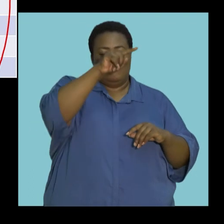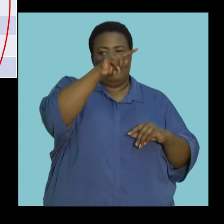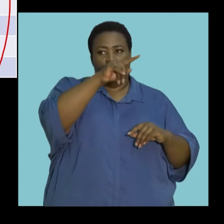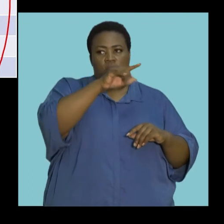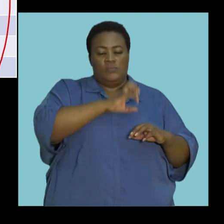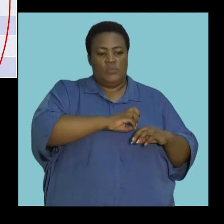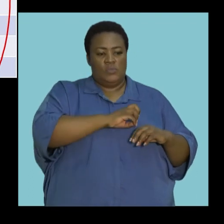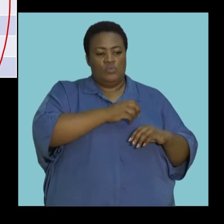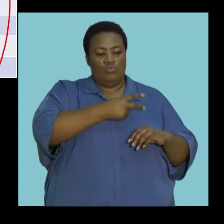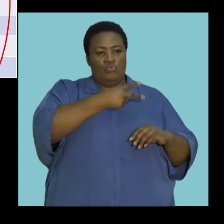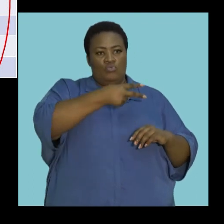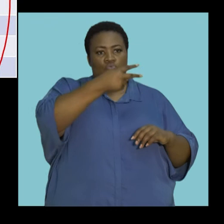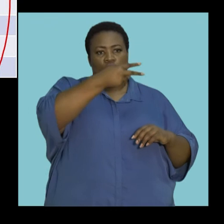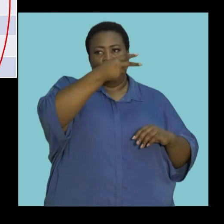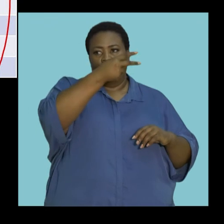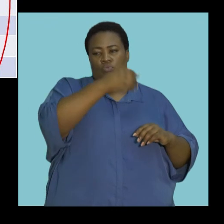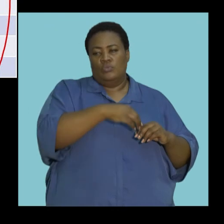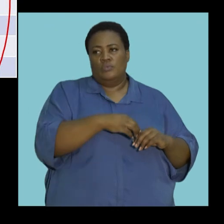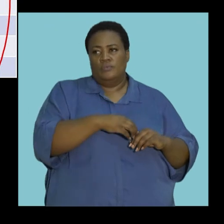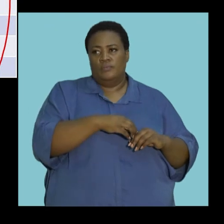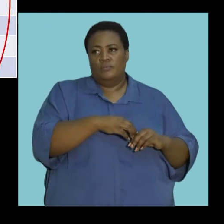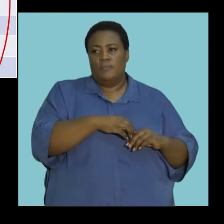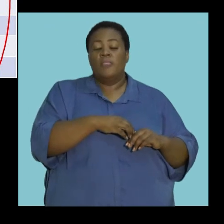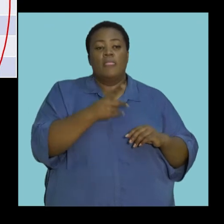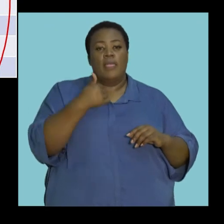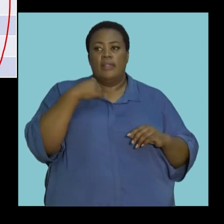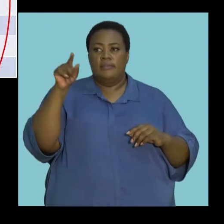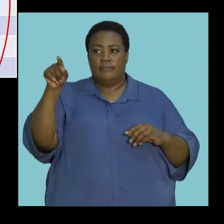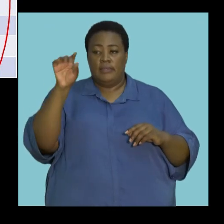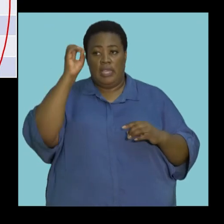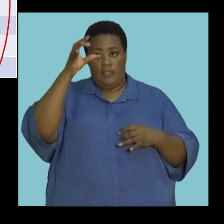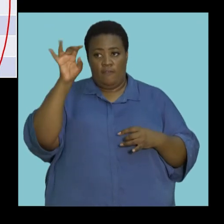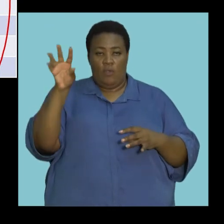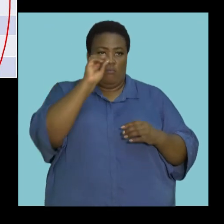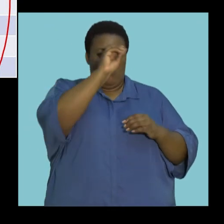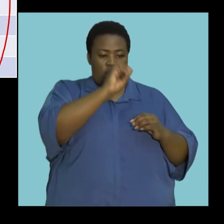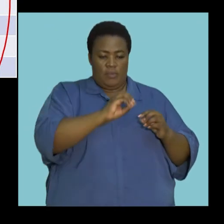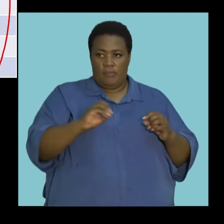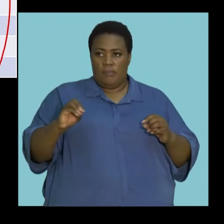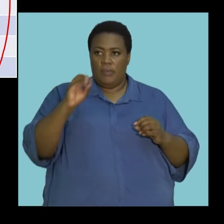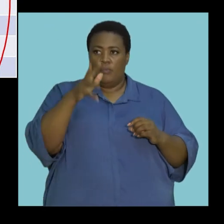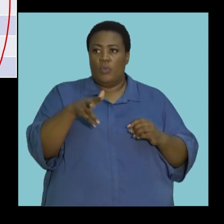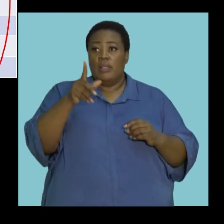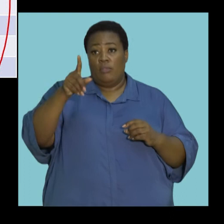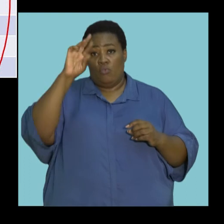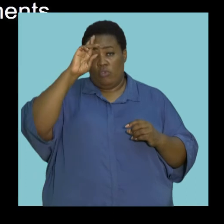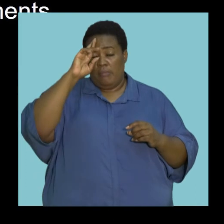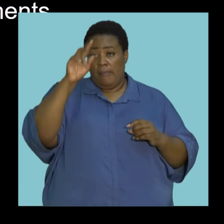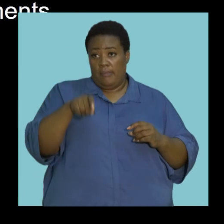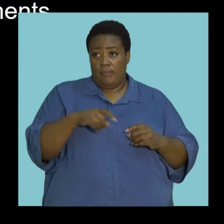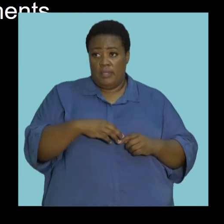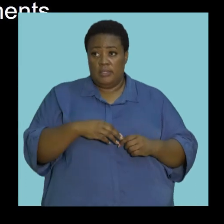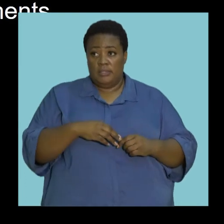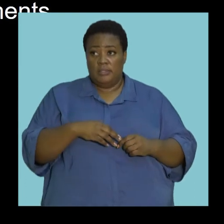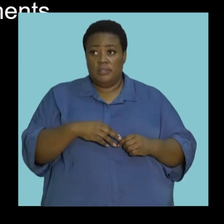my scale where I go up in intervals of 2. And I would have to then plot these. But interestingly enough, you've